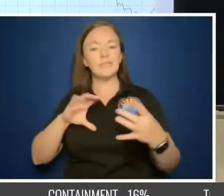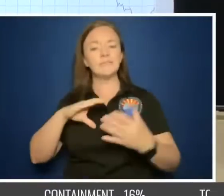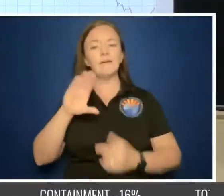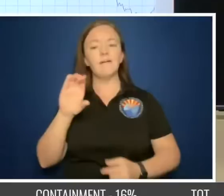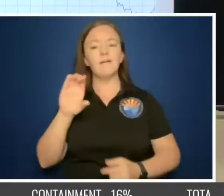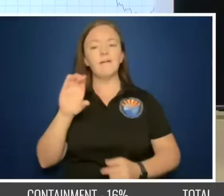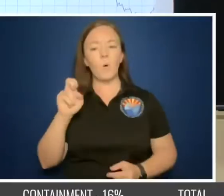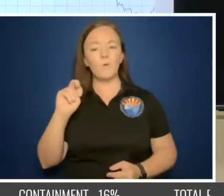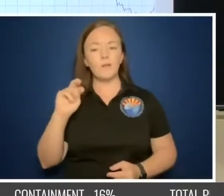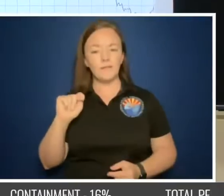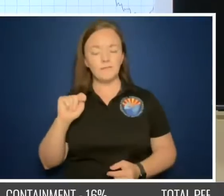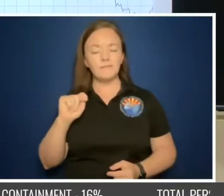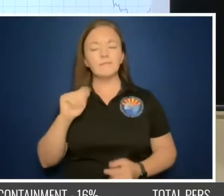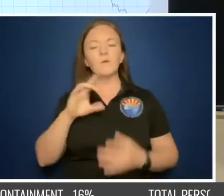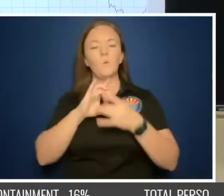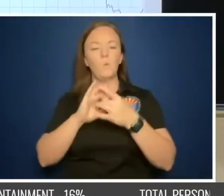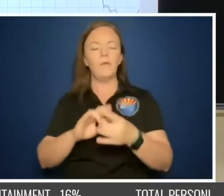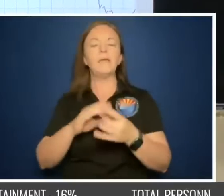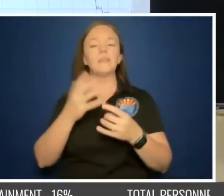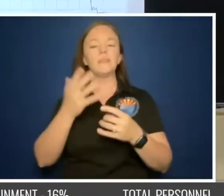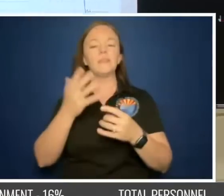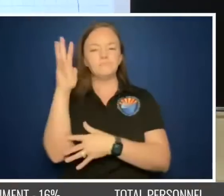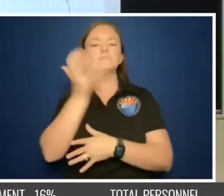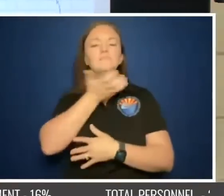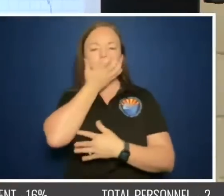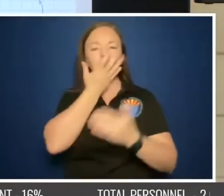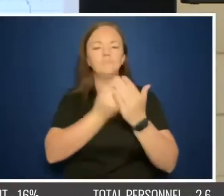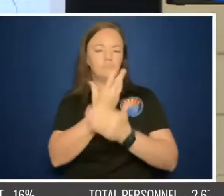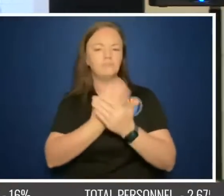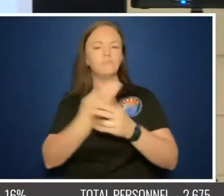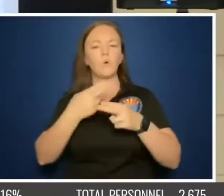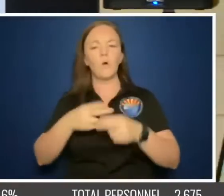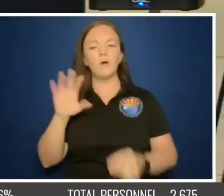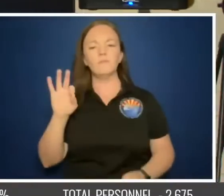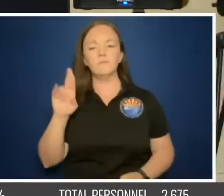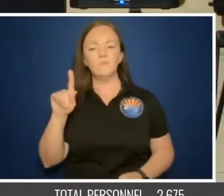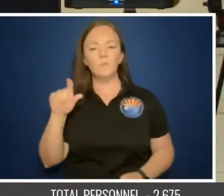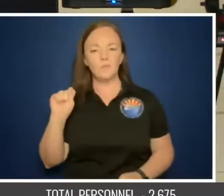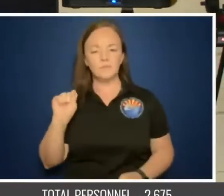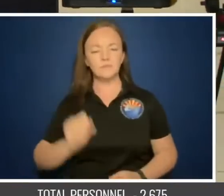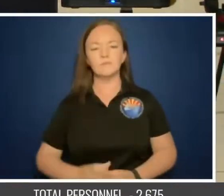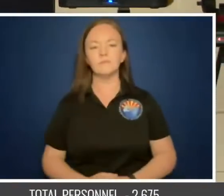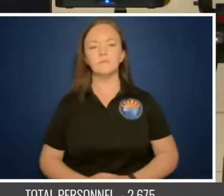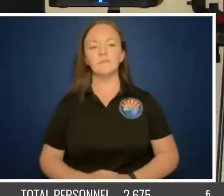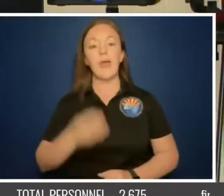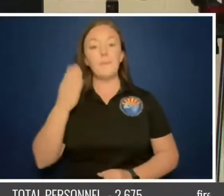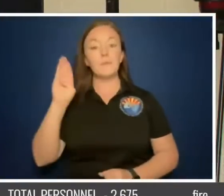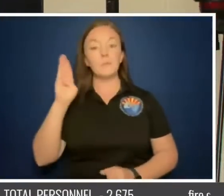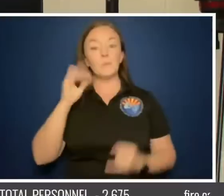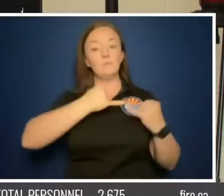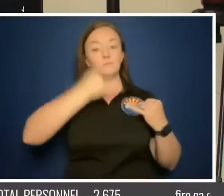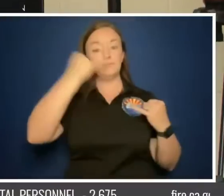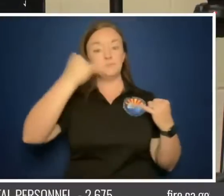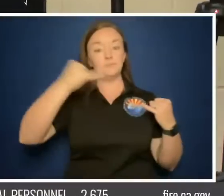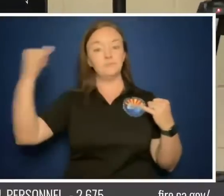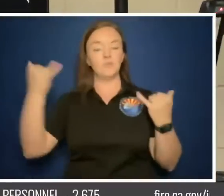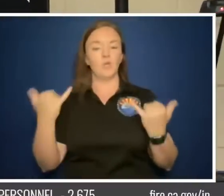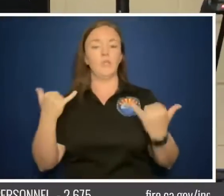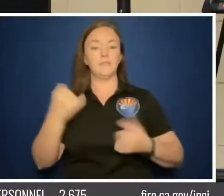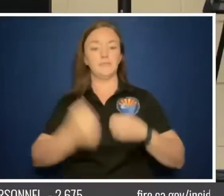the fire area. If you'll note, this blue line is the current year, and up here you can see we